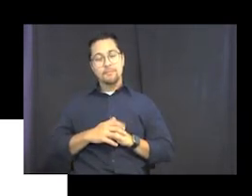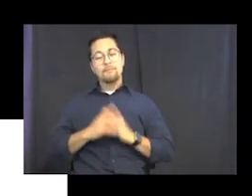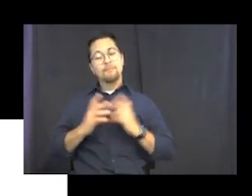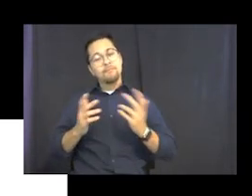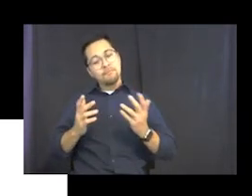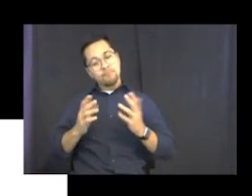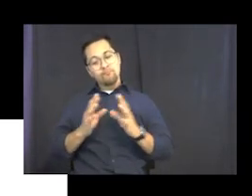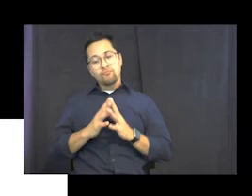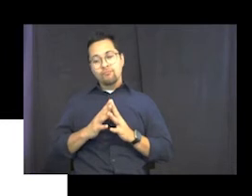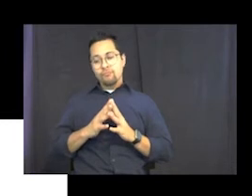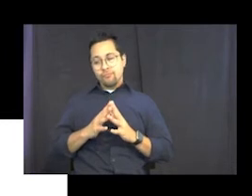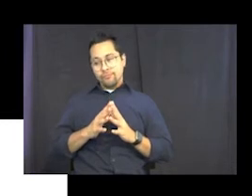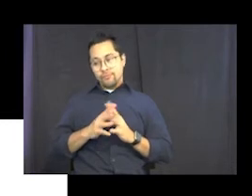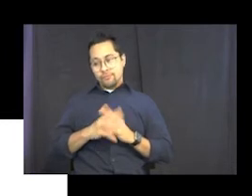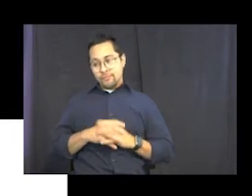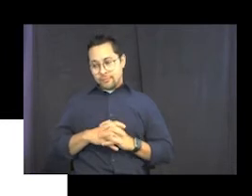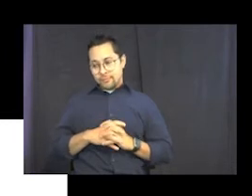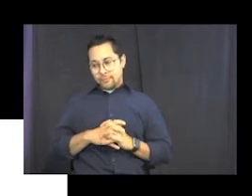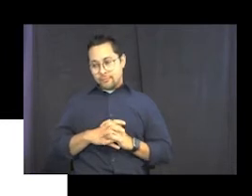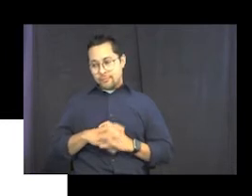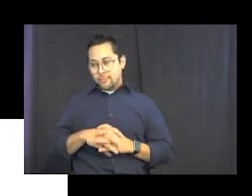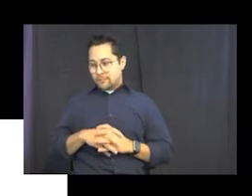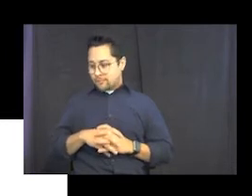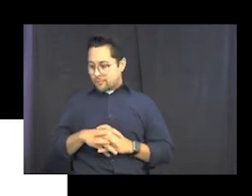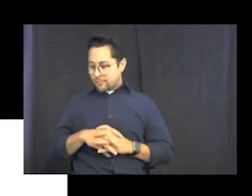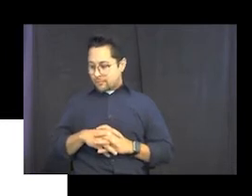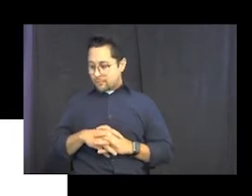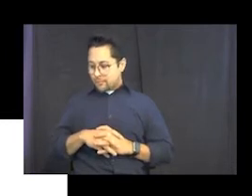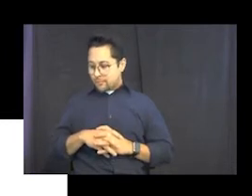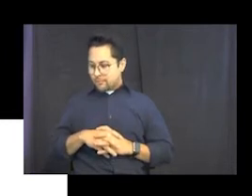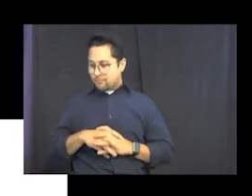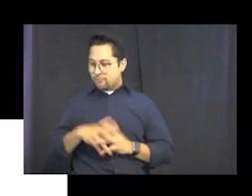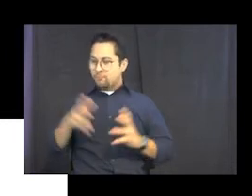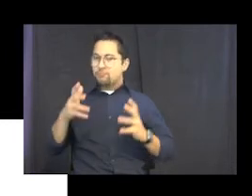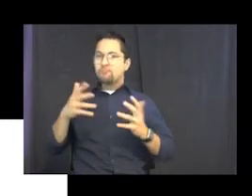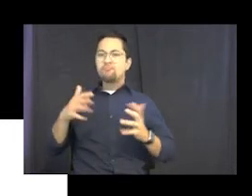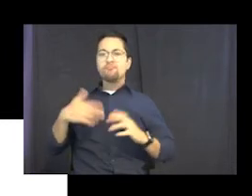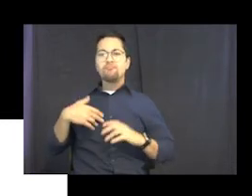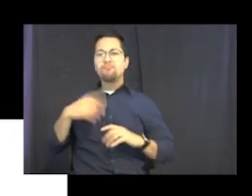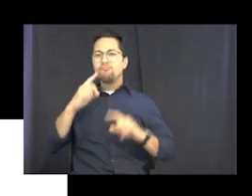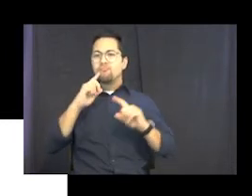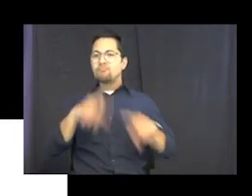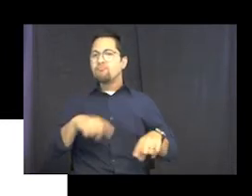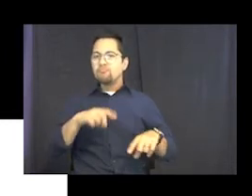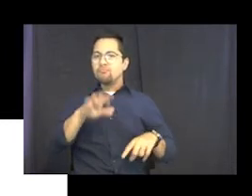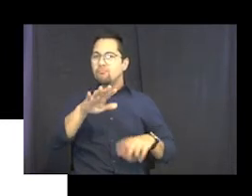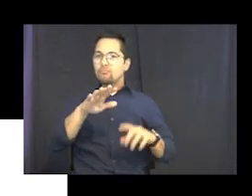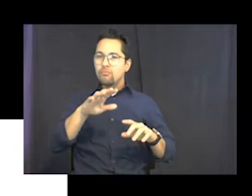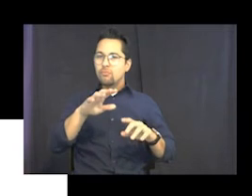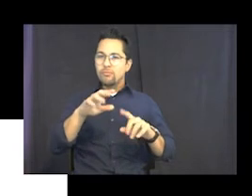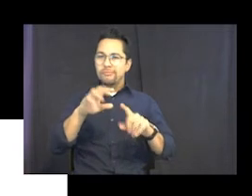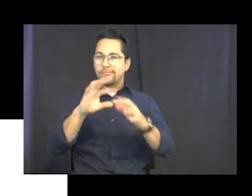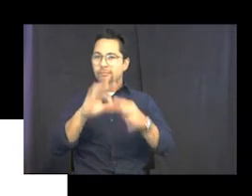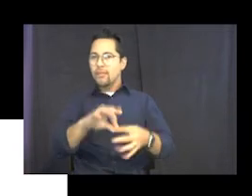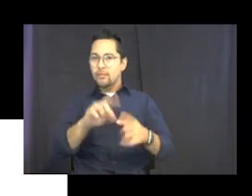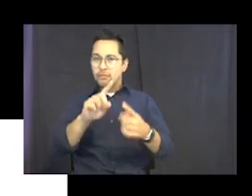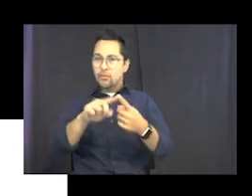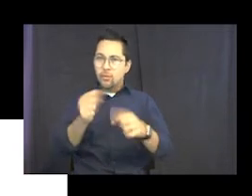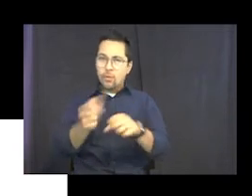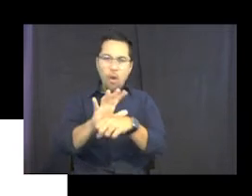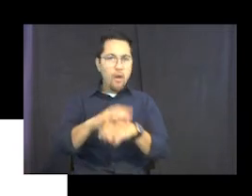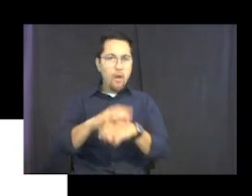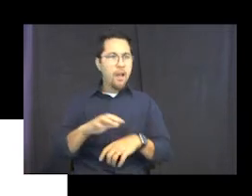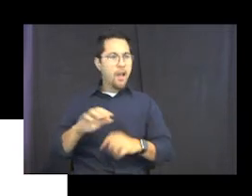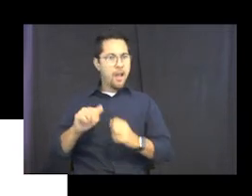So I guess I kind of answered the COVID question already of how did